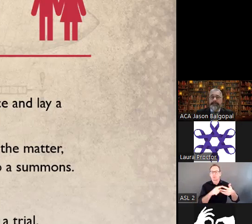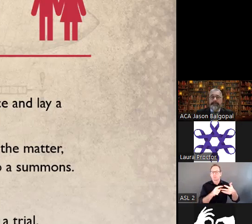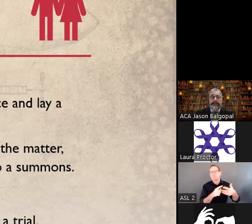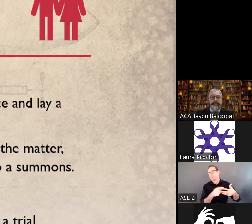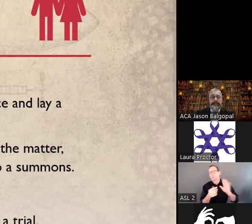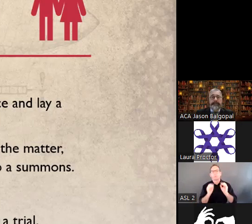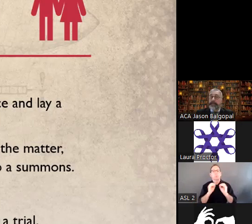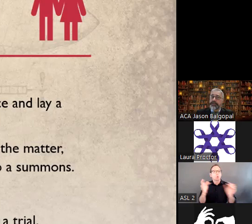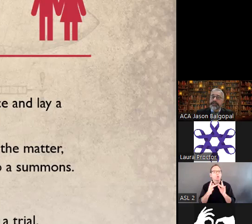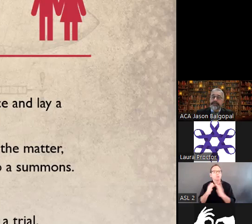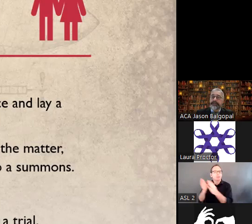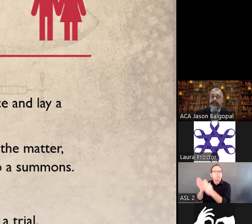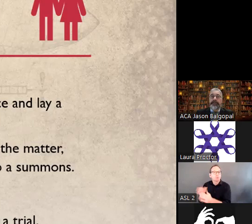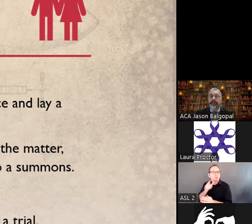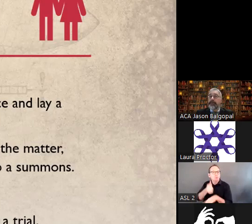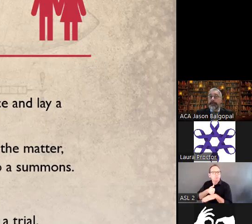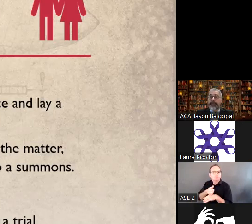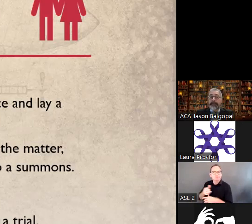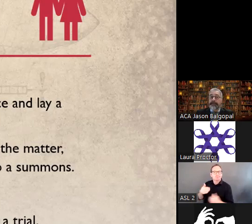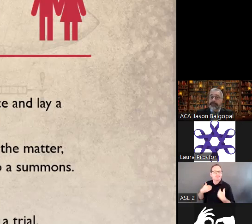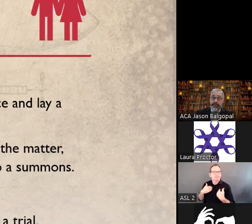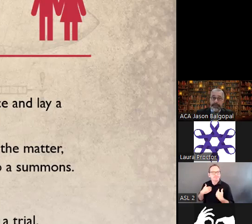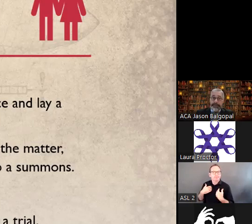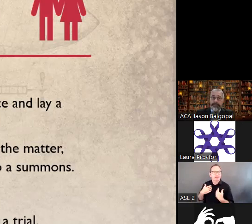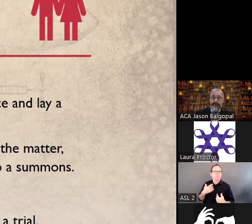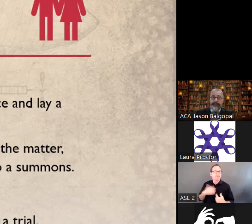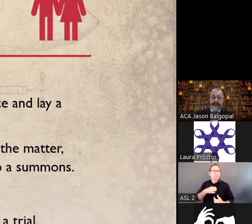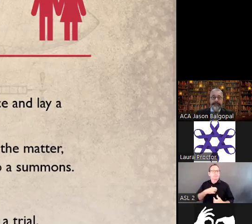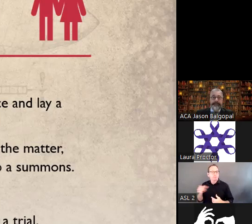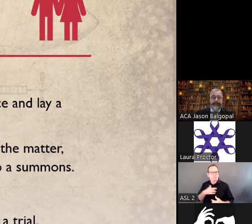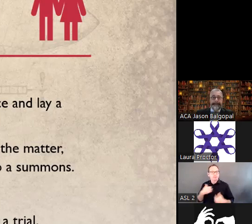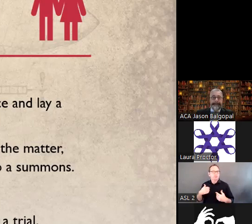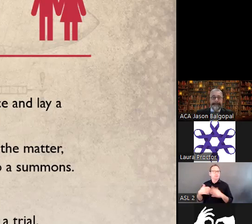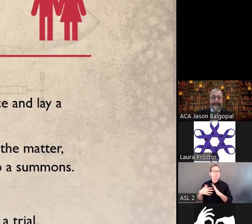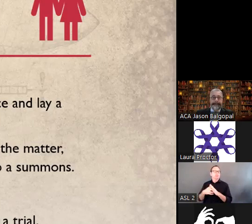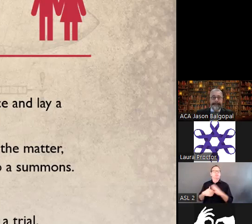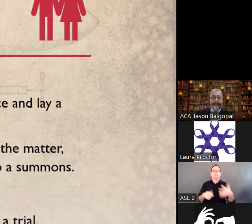complainant, conditions of not being able to possess weapons.